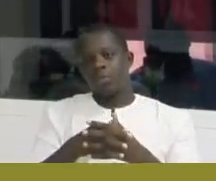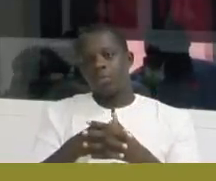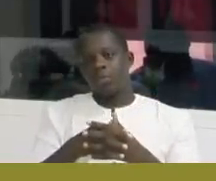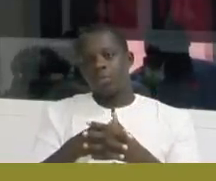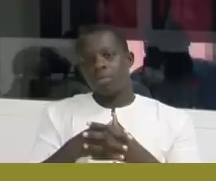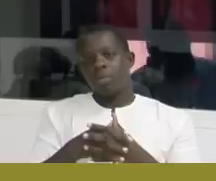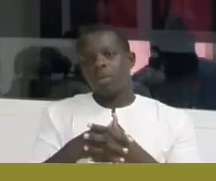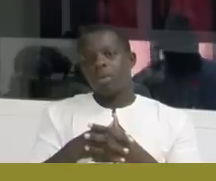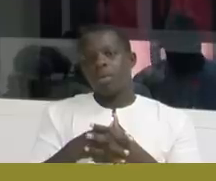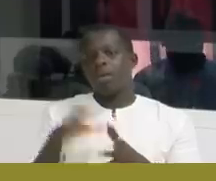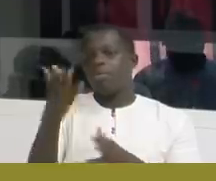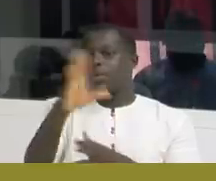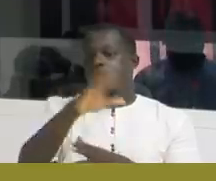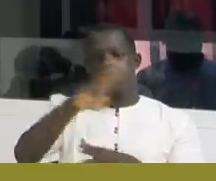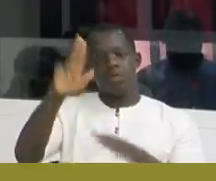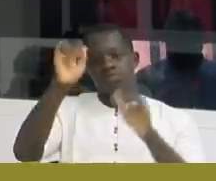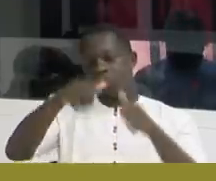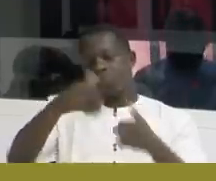not finish today.